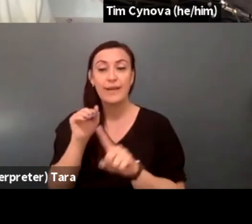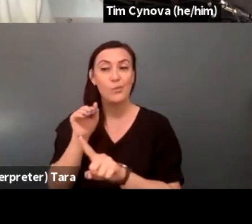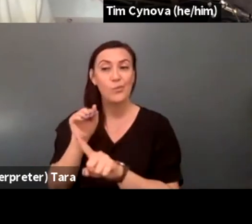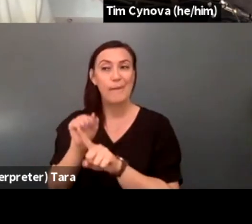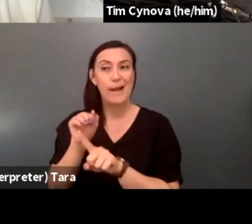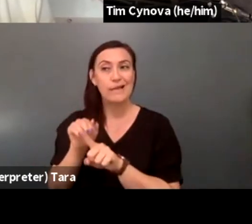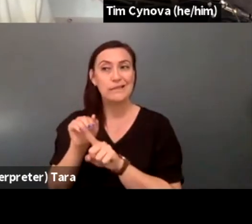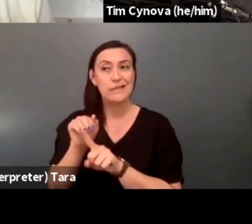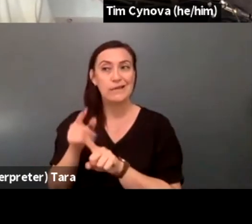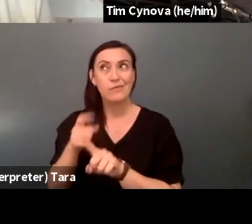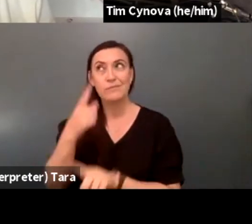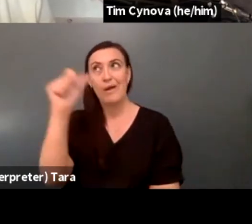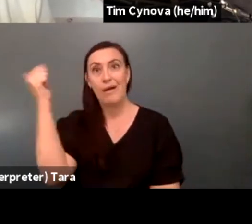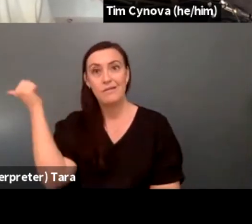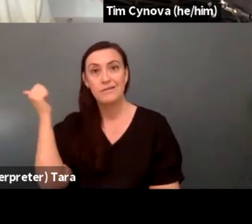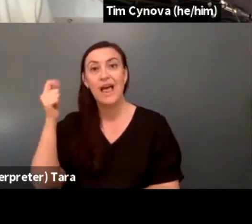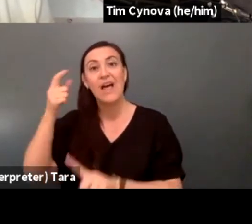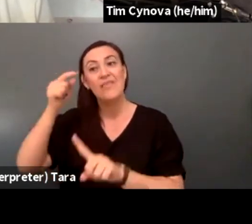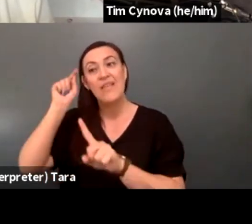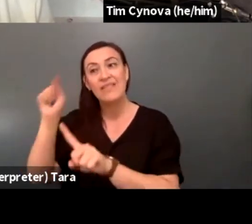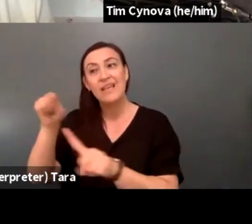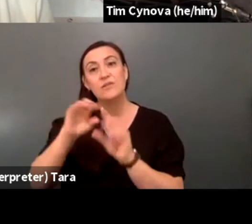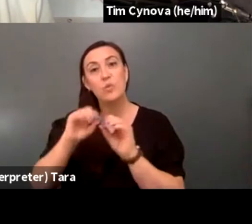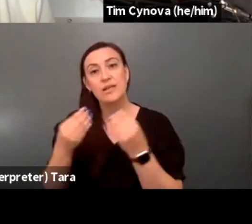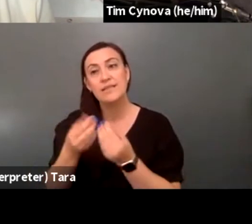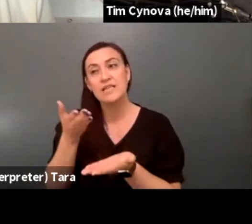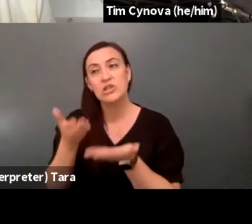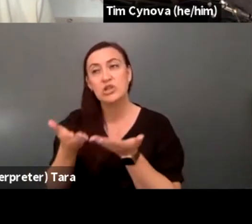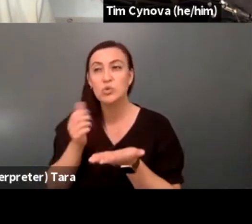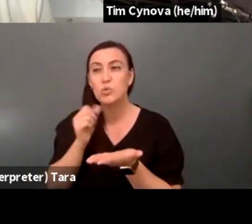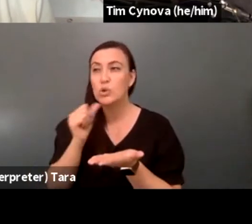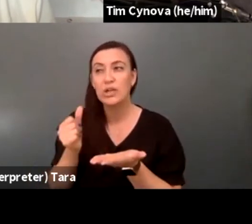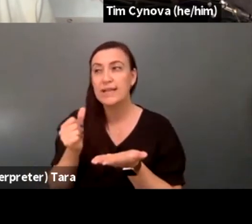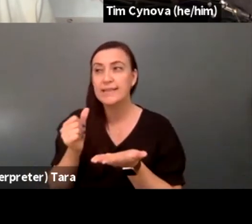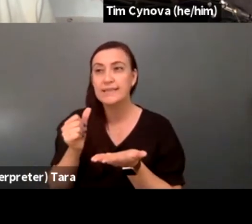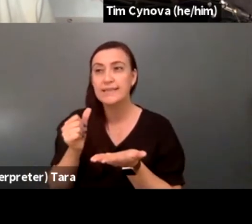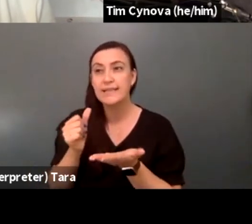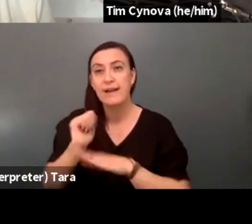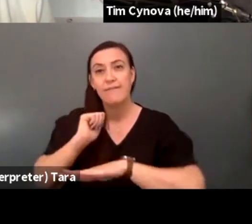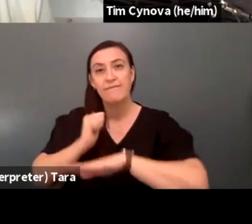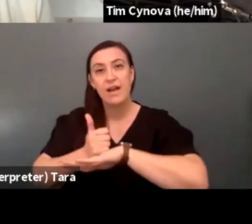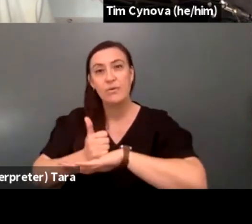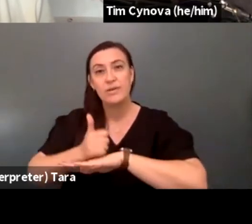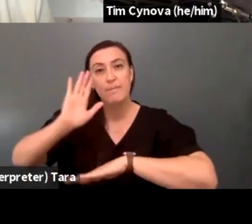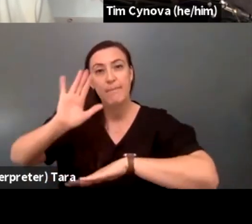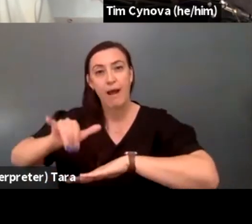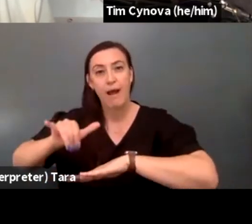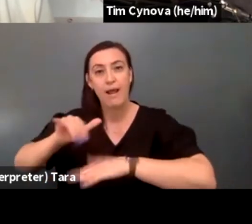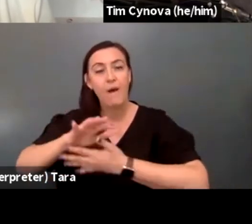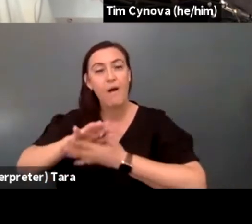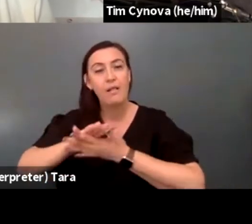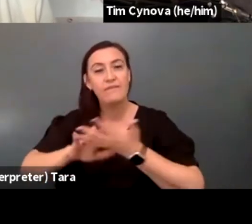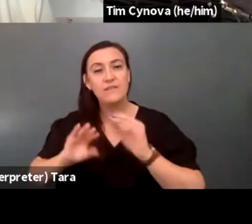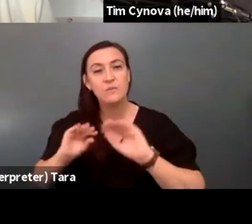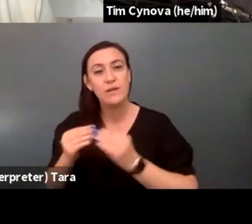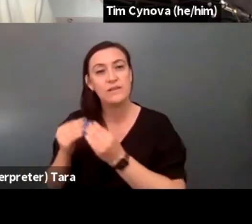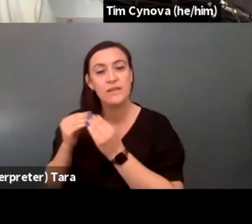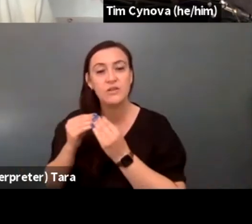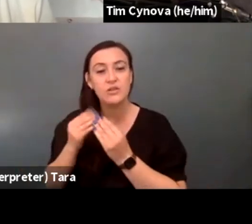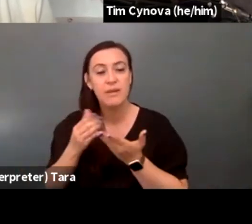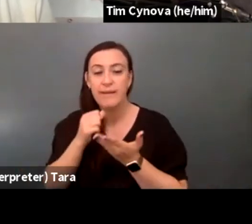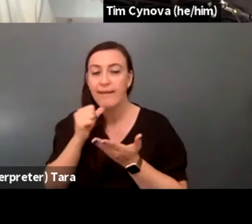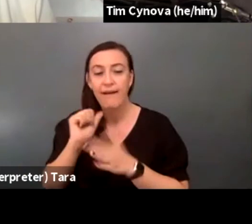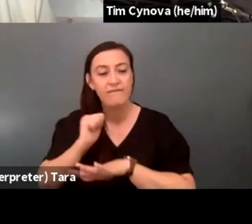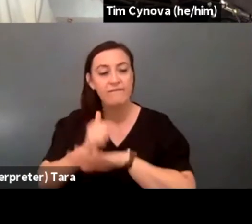that these organizations were not necessarily founded by, all of these organizations were not necessarily